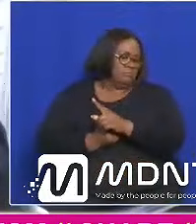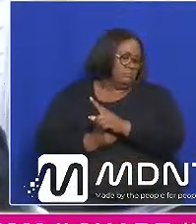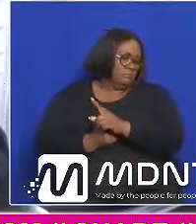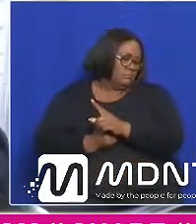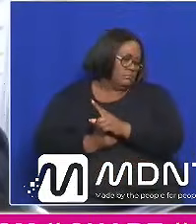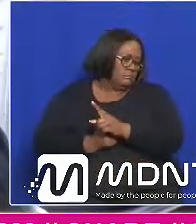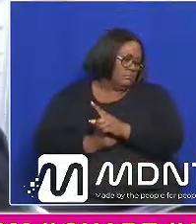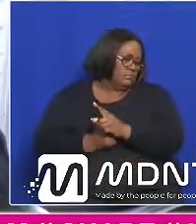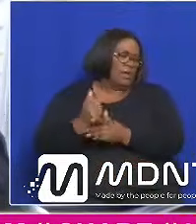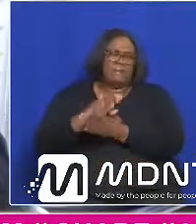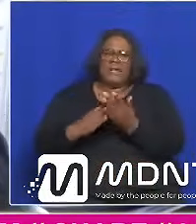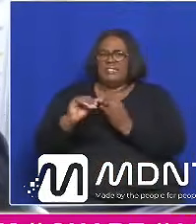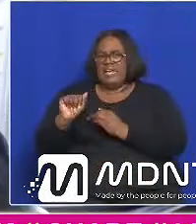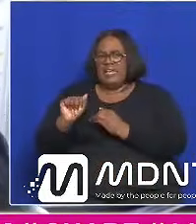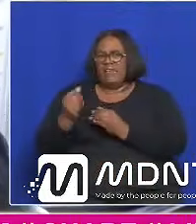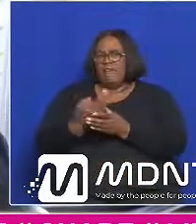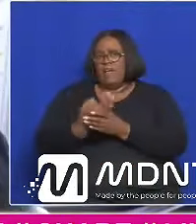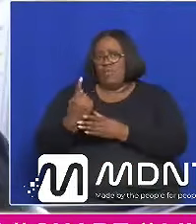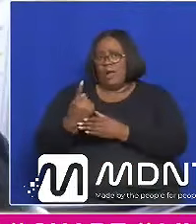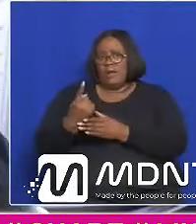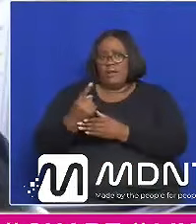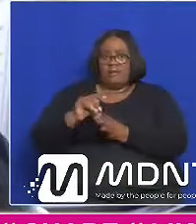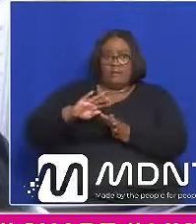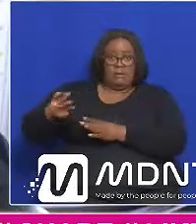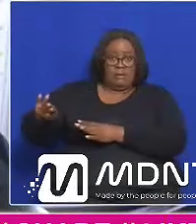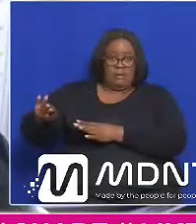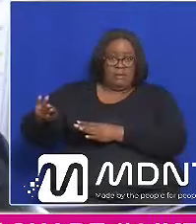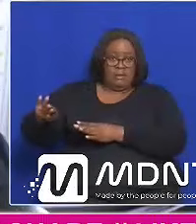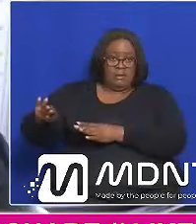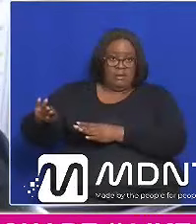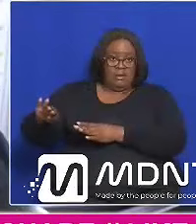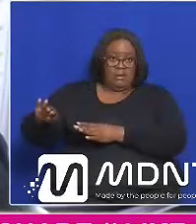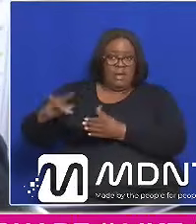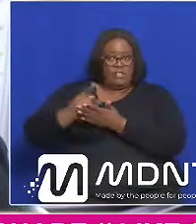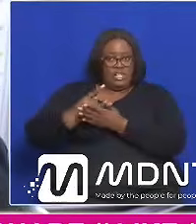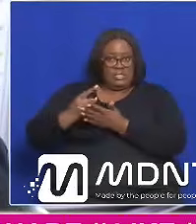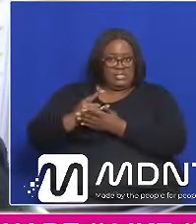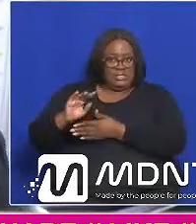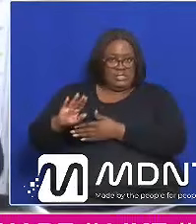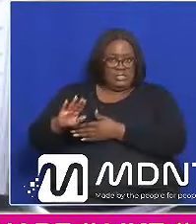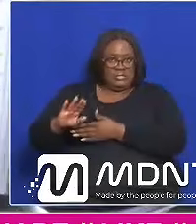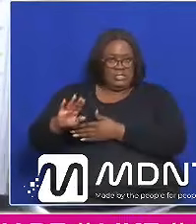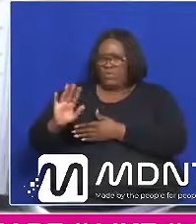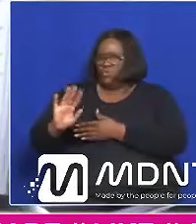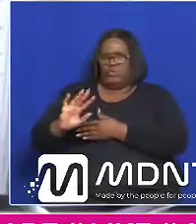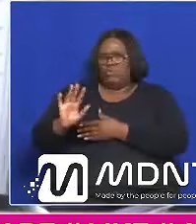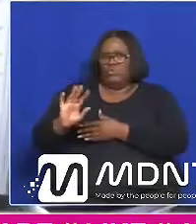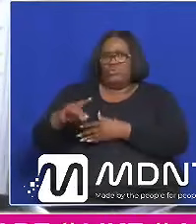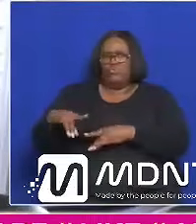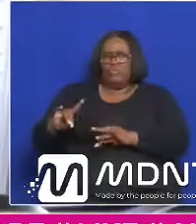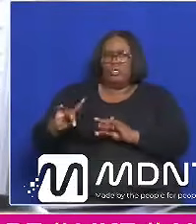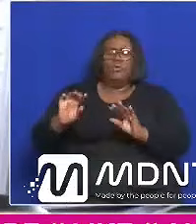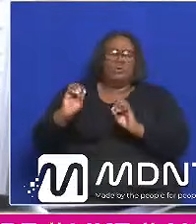file 1. What we're dealing with now, we put the chats? Yes. No, Chair. Oh. Yeah. We keep it. Well, we